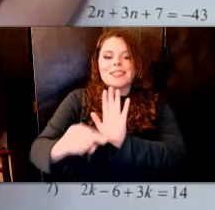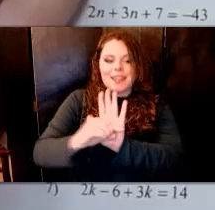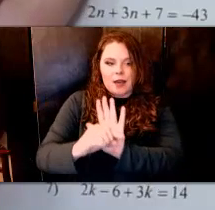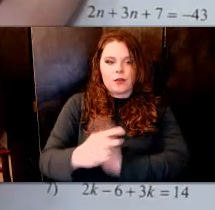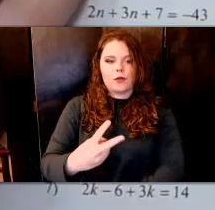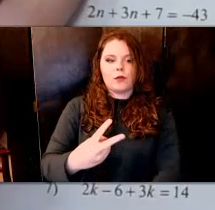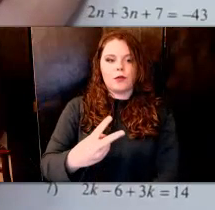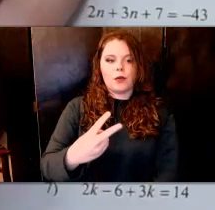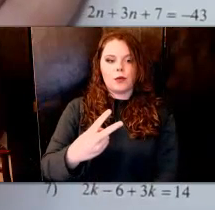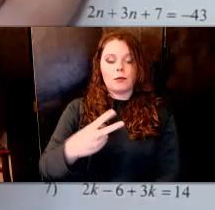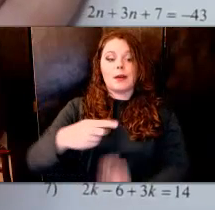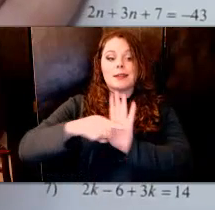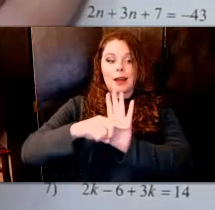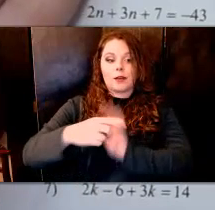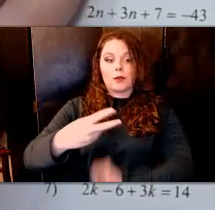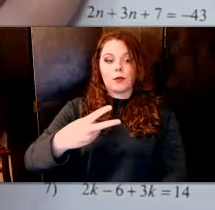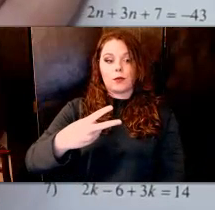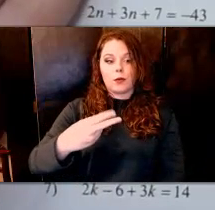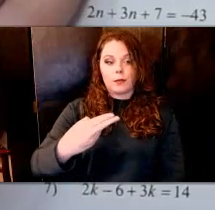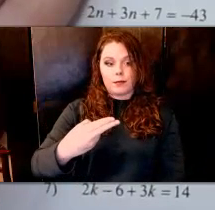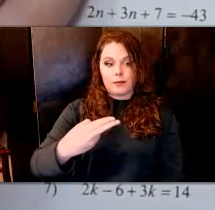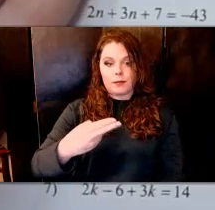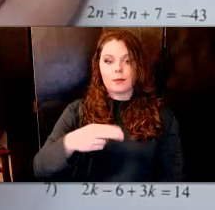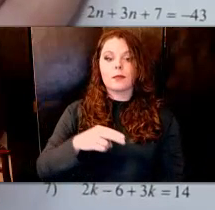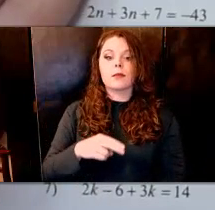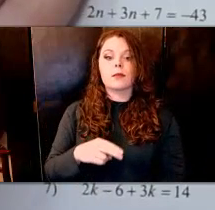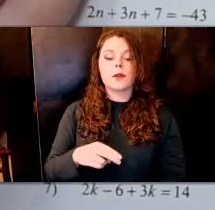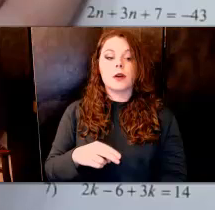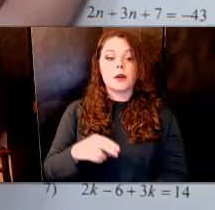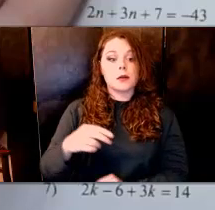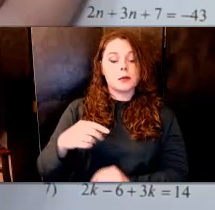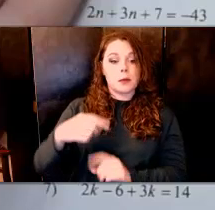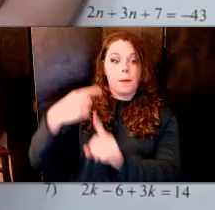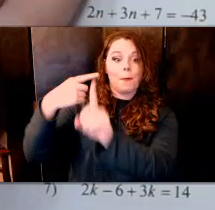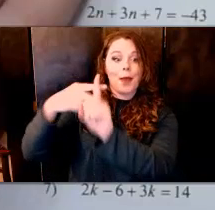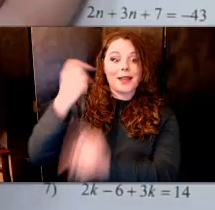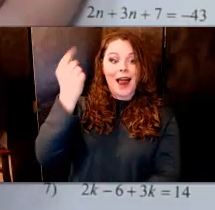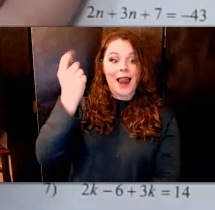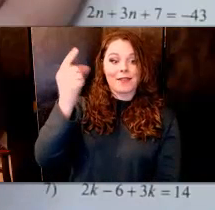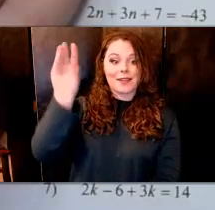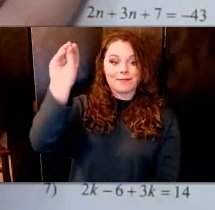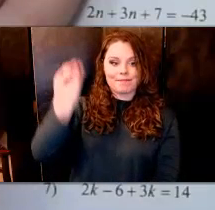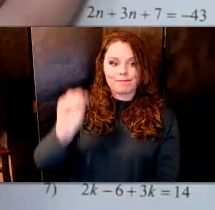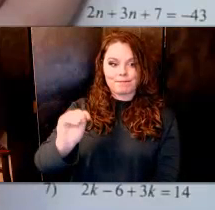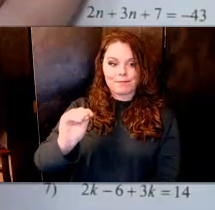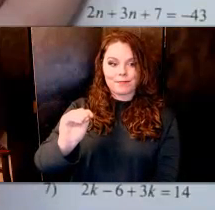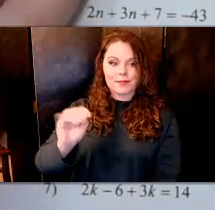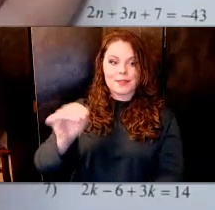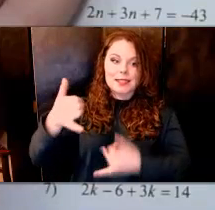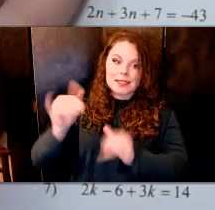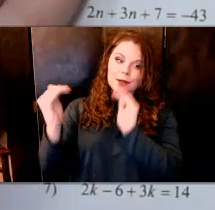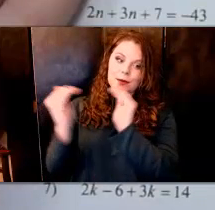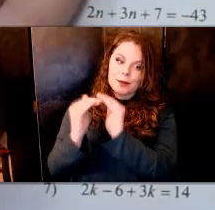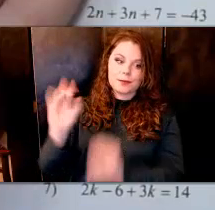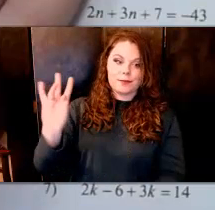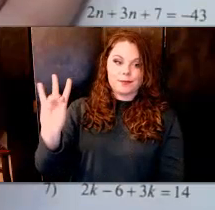Again, go ahead and bring down everything you haven't used. So you're plus 11, and it's still equal to 17.